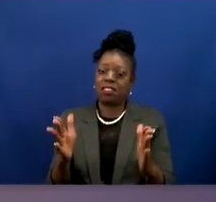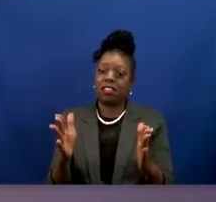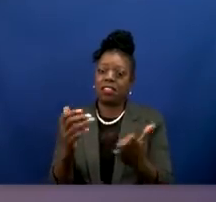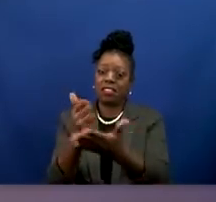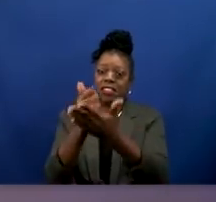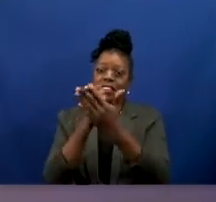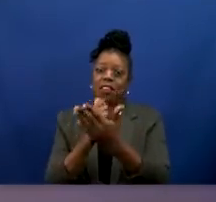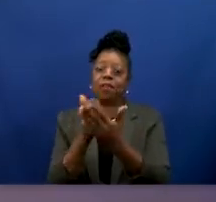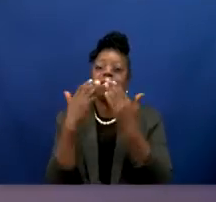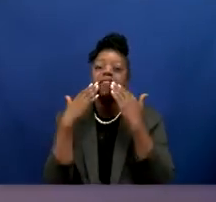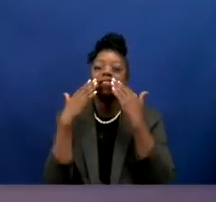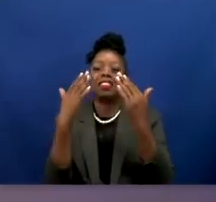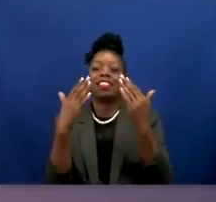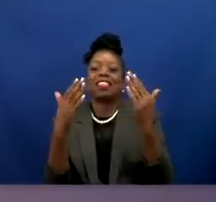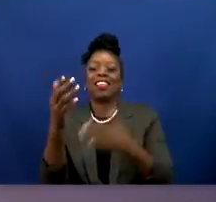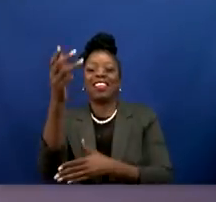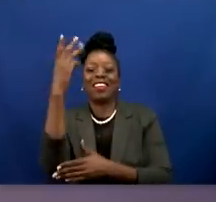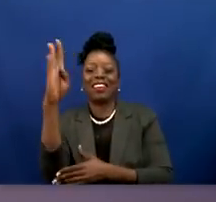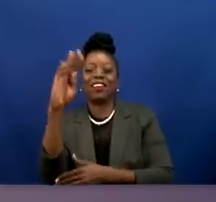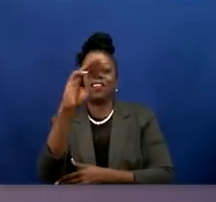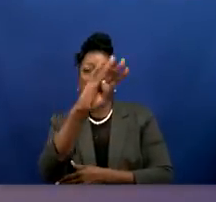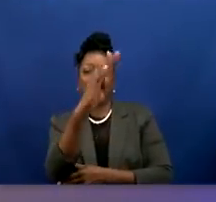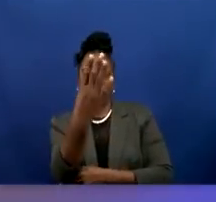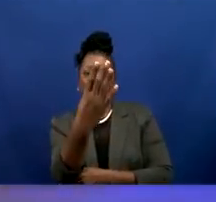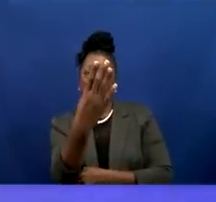Help me thank God for these four sisters, will you?